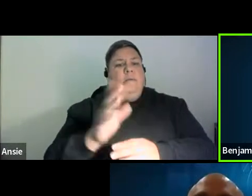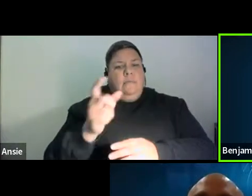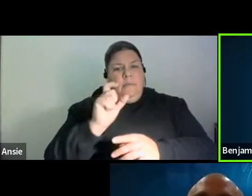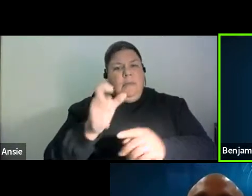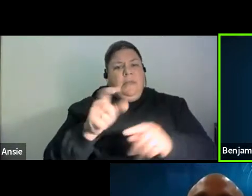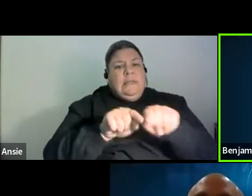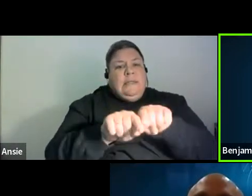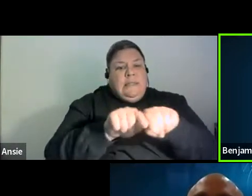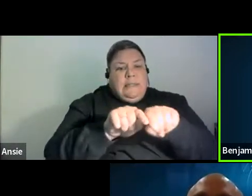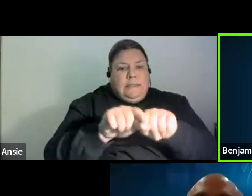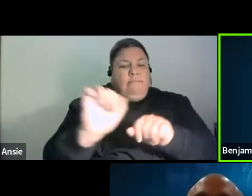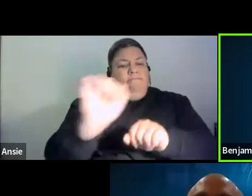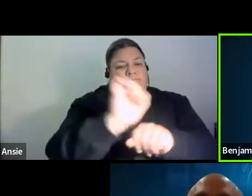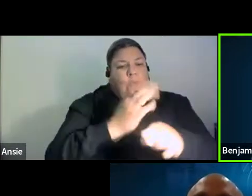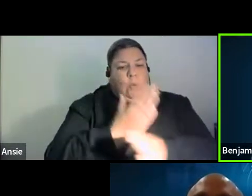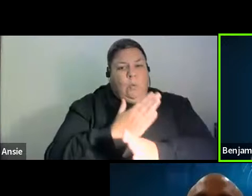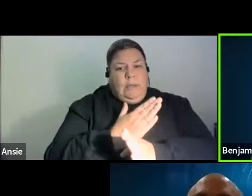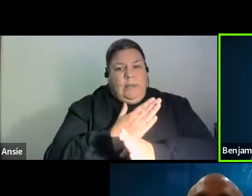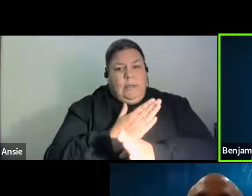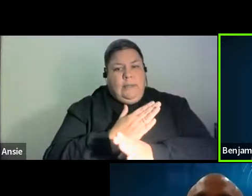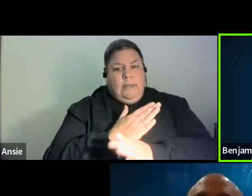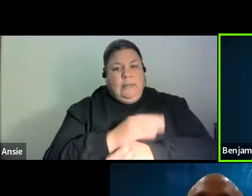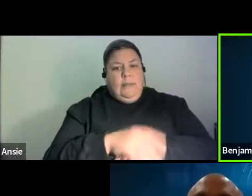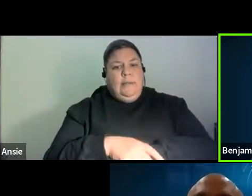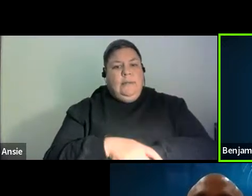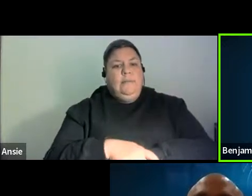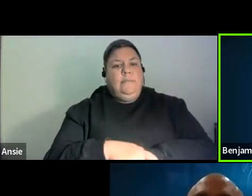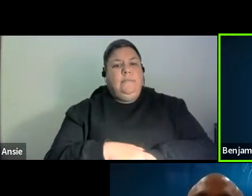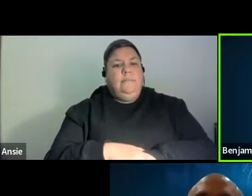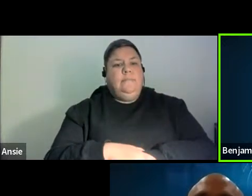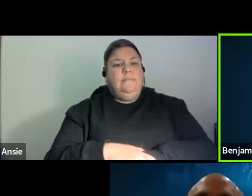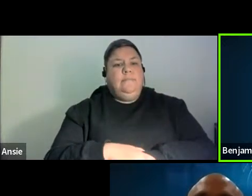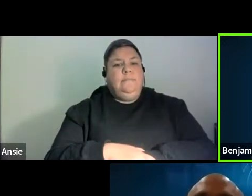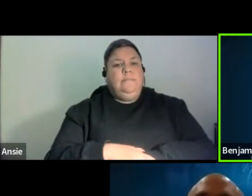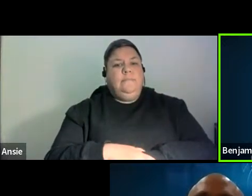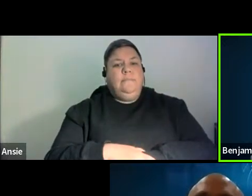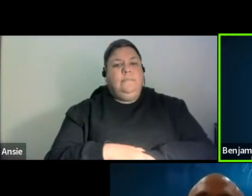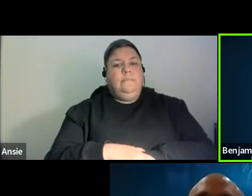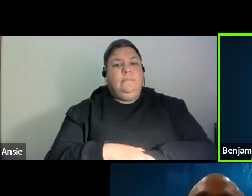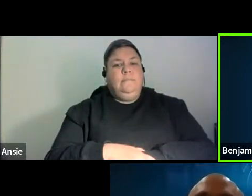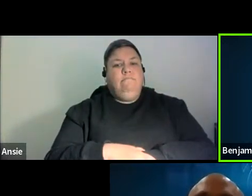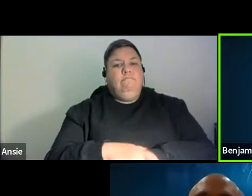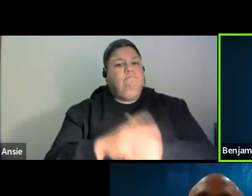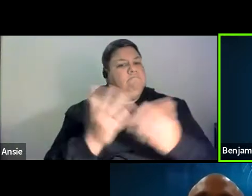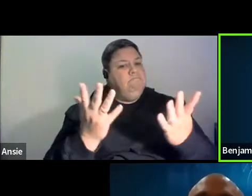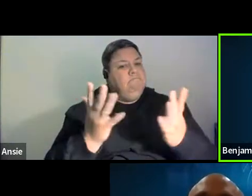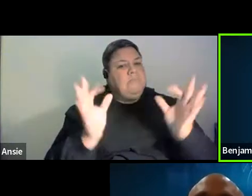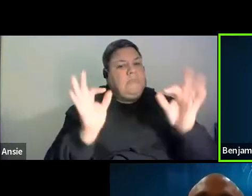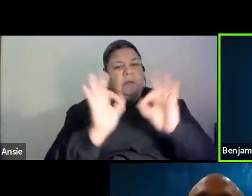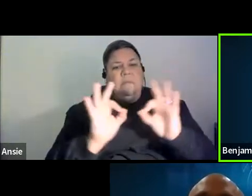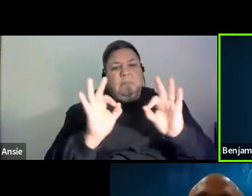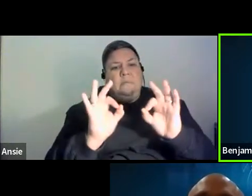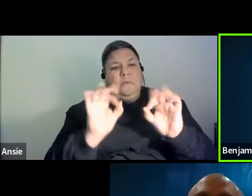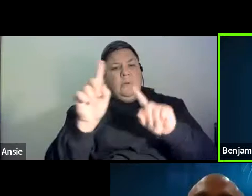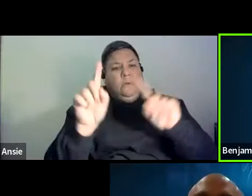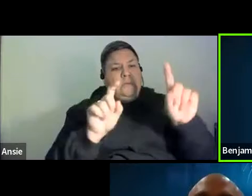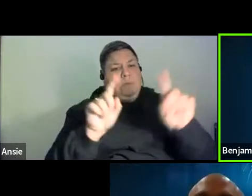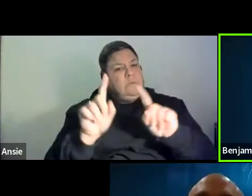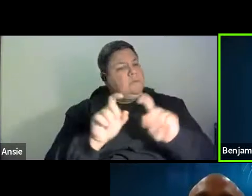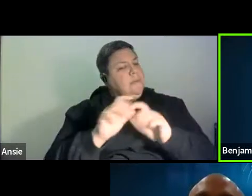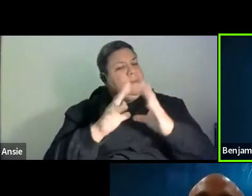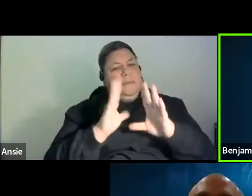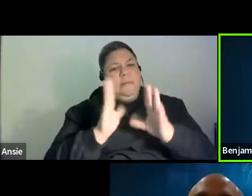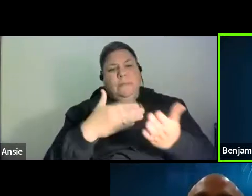it working. I don't see any further queries or questions